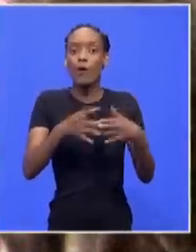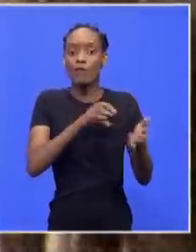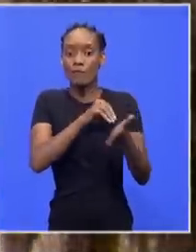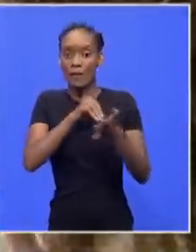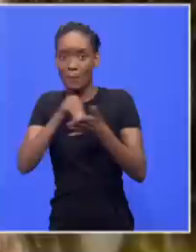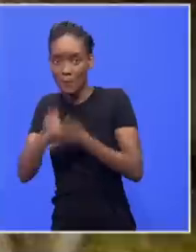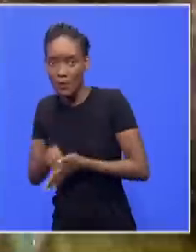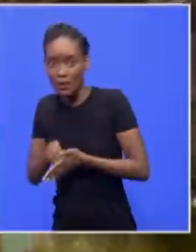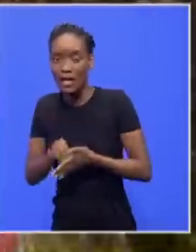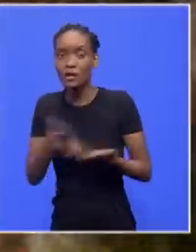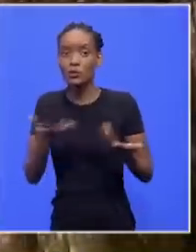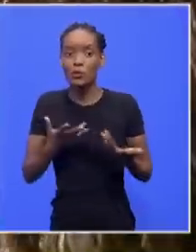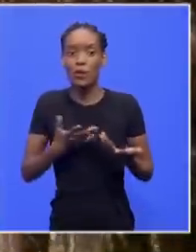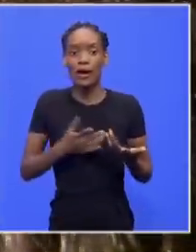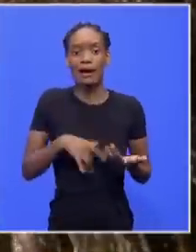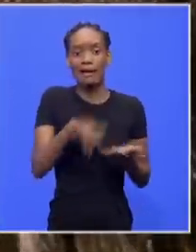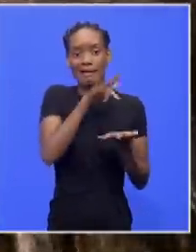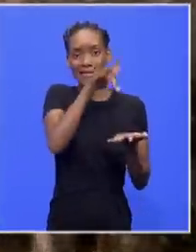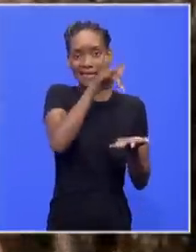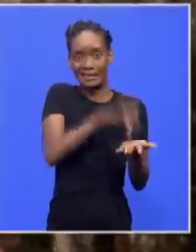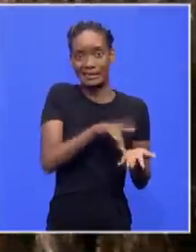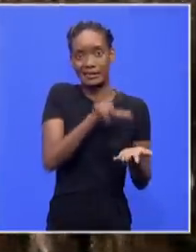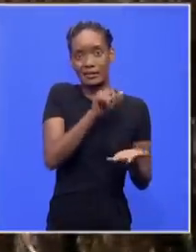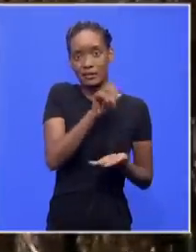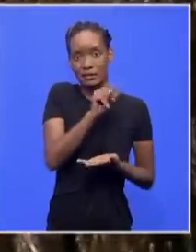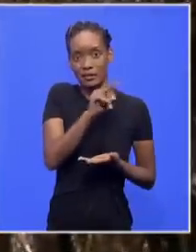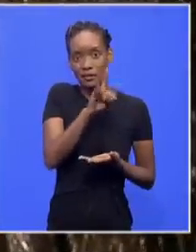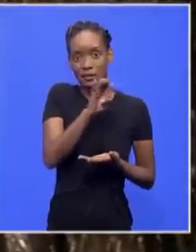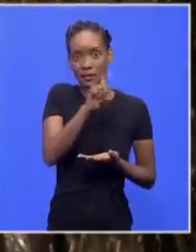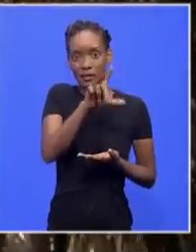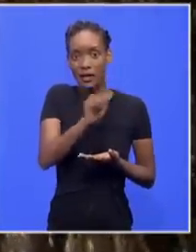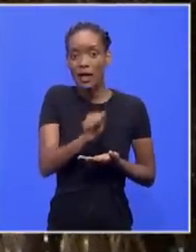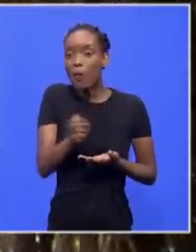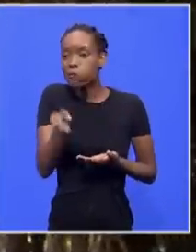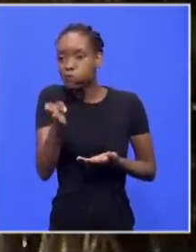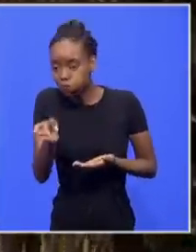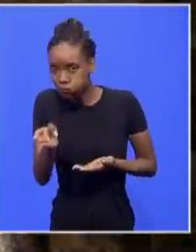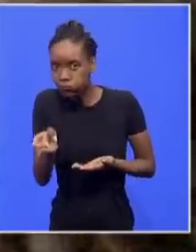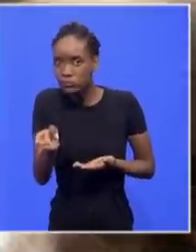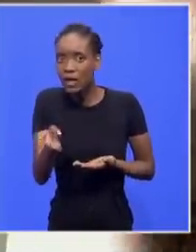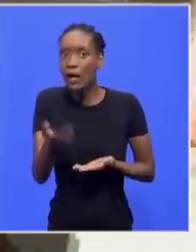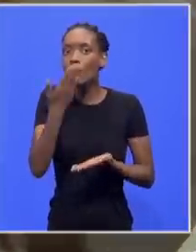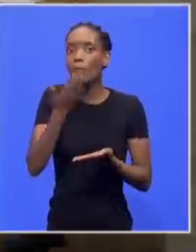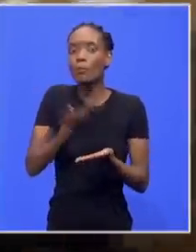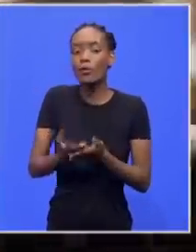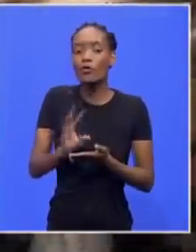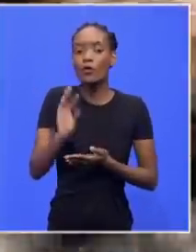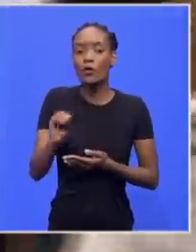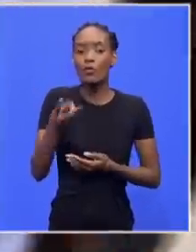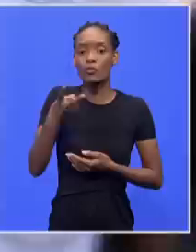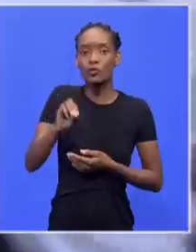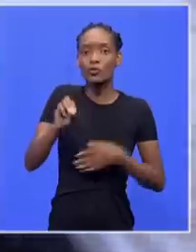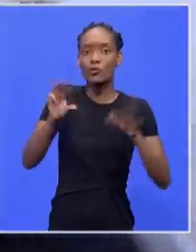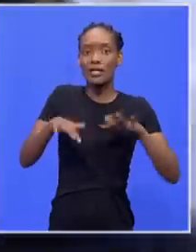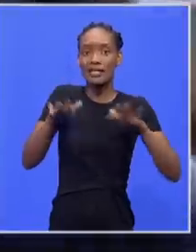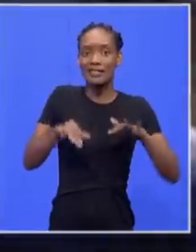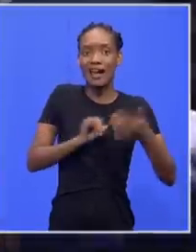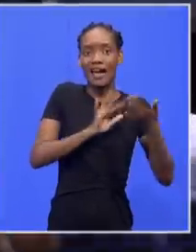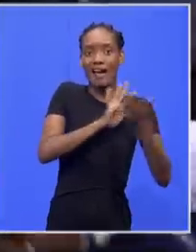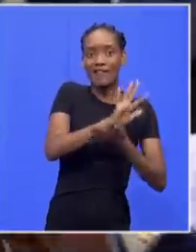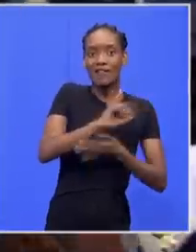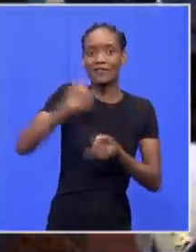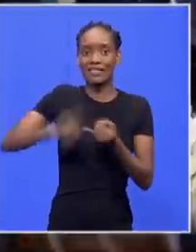Lindela. Oma face, I'm talking of front of Oma face, they are here. It's Oma face on 2019, on 15